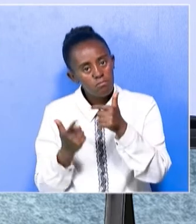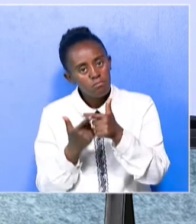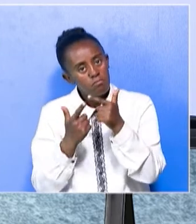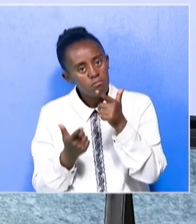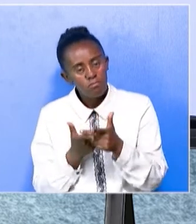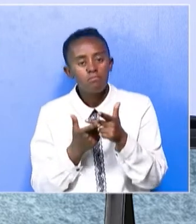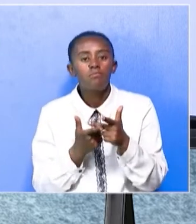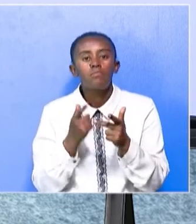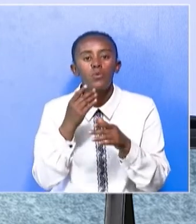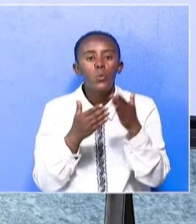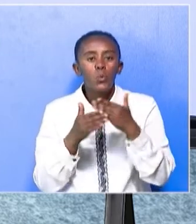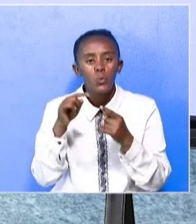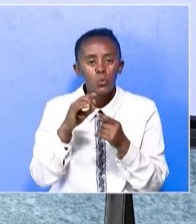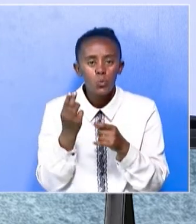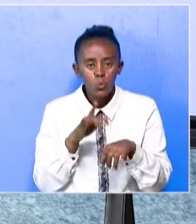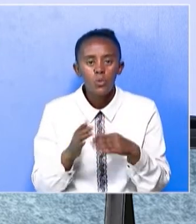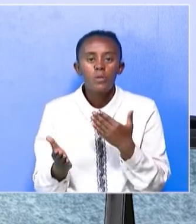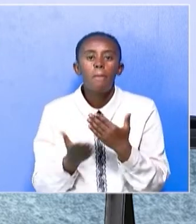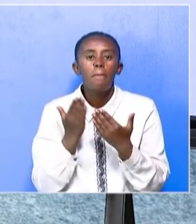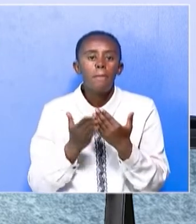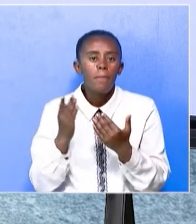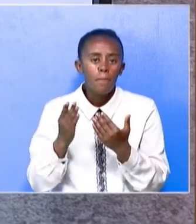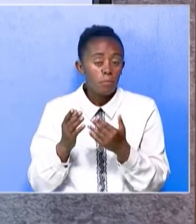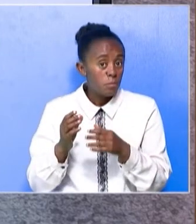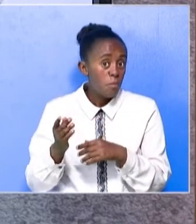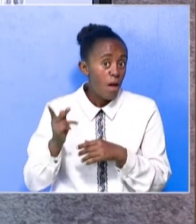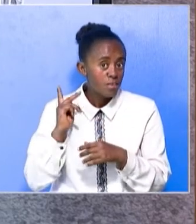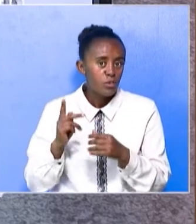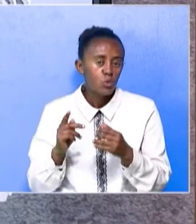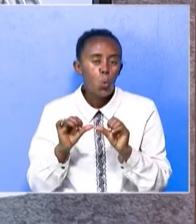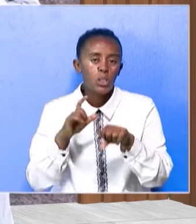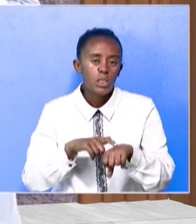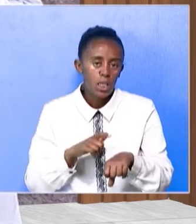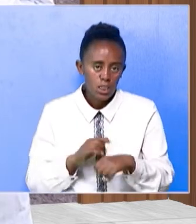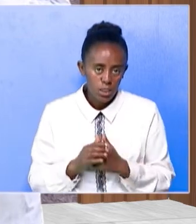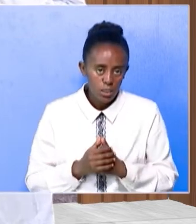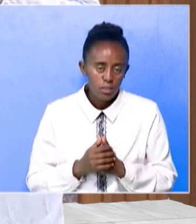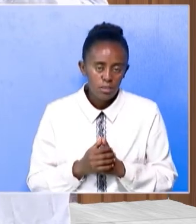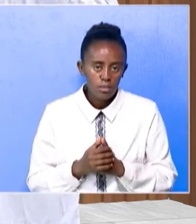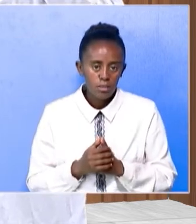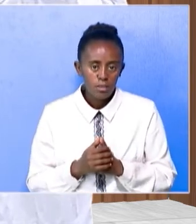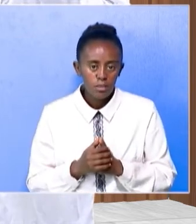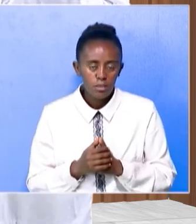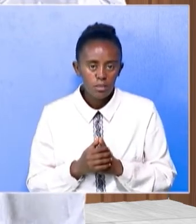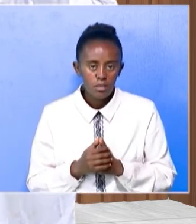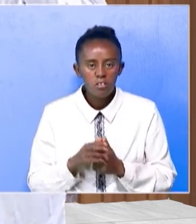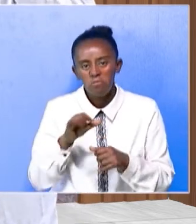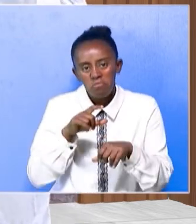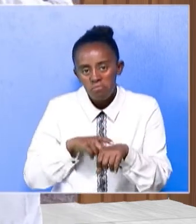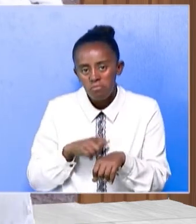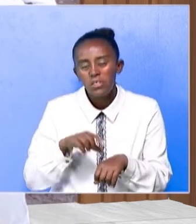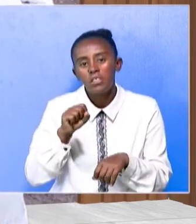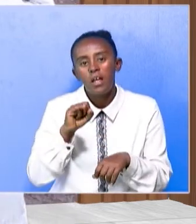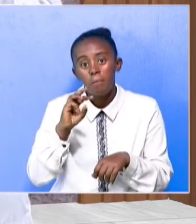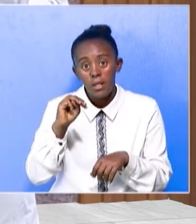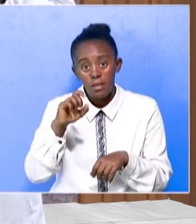in order to use what? Past continuous tense. Ongoing actions should be kept in your mind. Simultaneous actions should be going